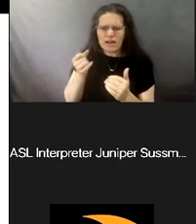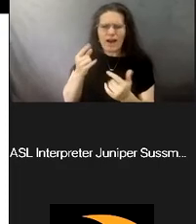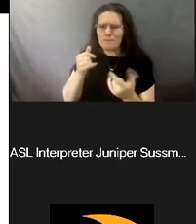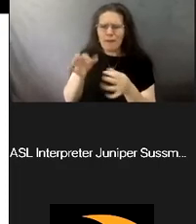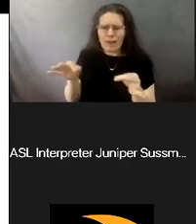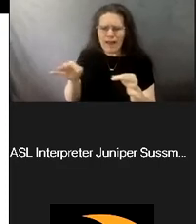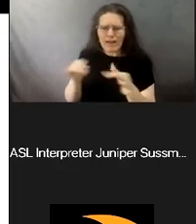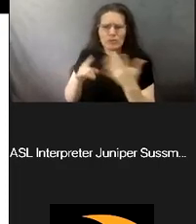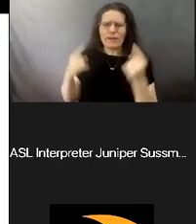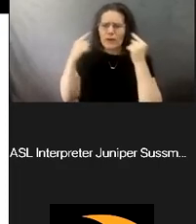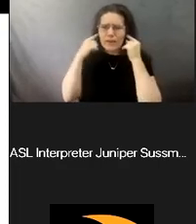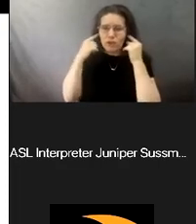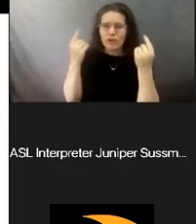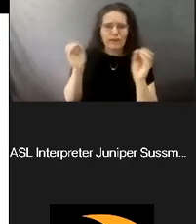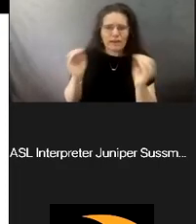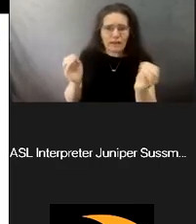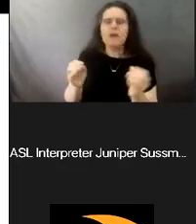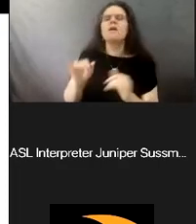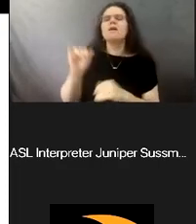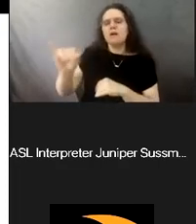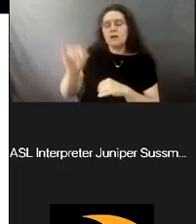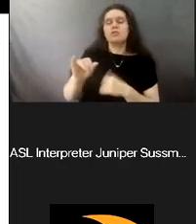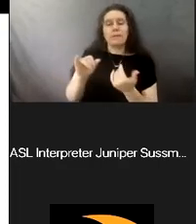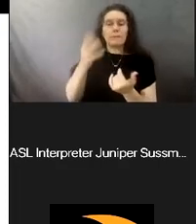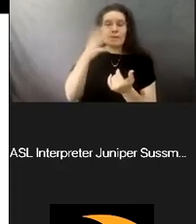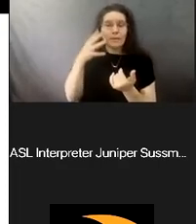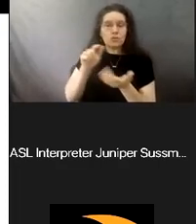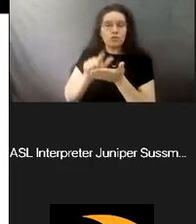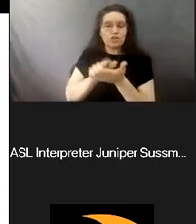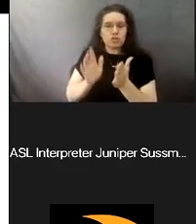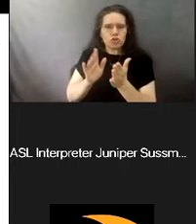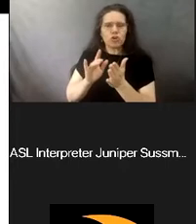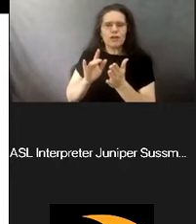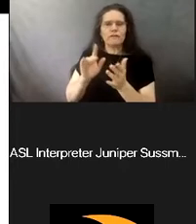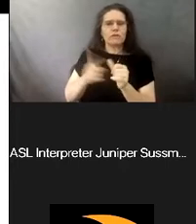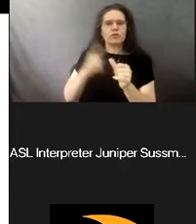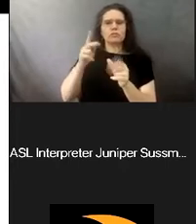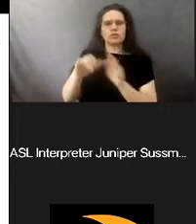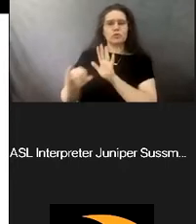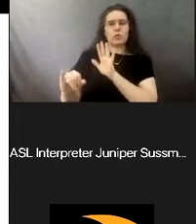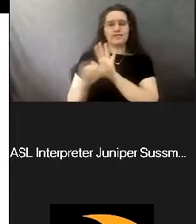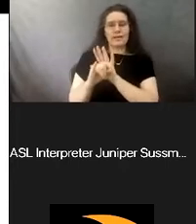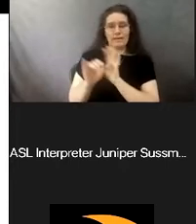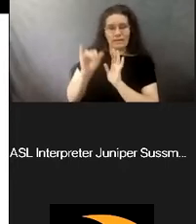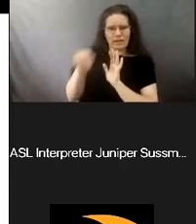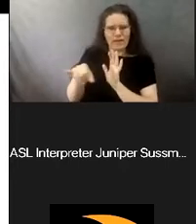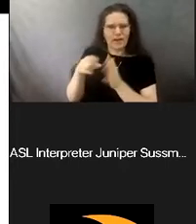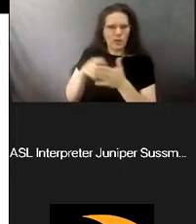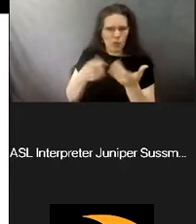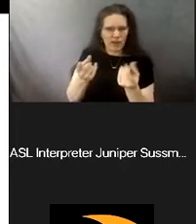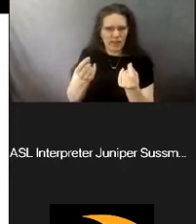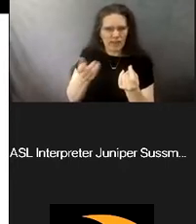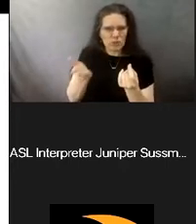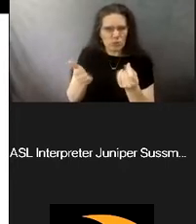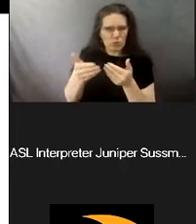something going on here. So the immigration attorney identifies that. What can the attorney do, if anything, at that point? So, I